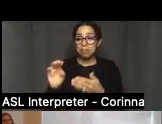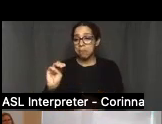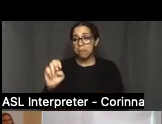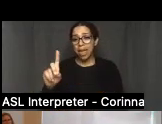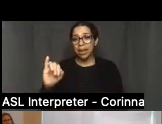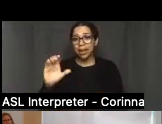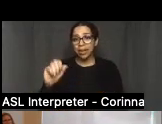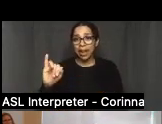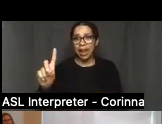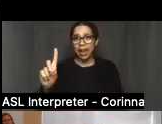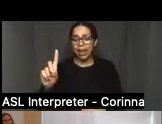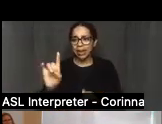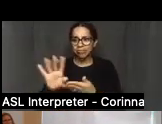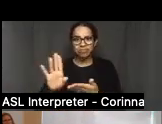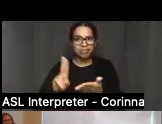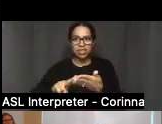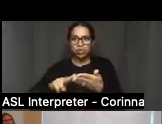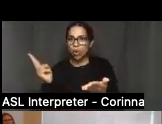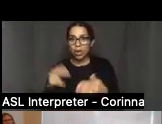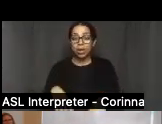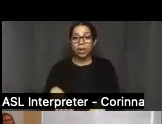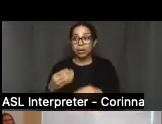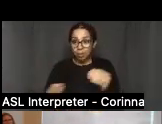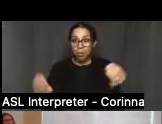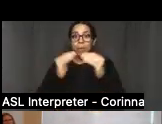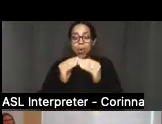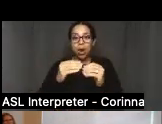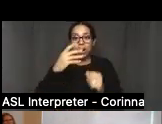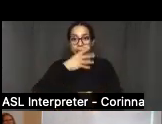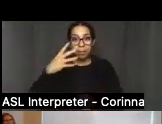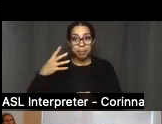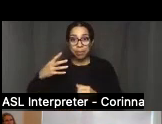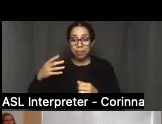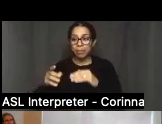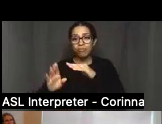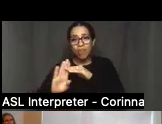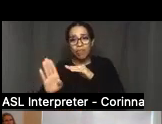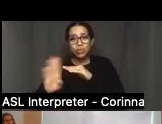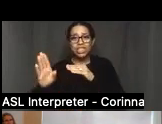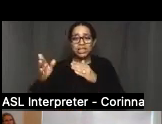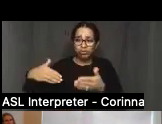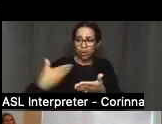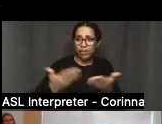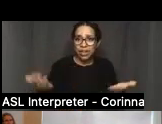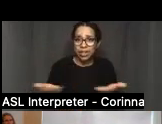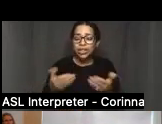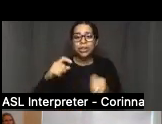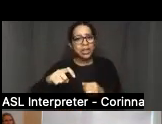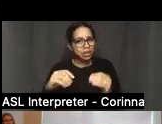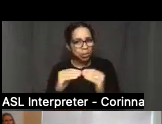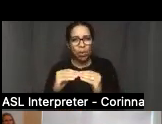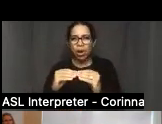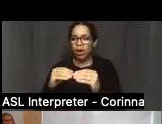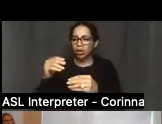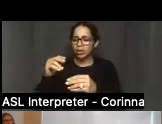about influx of migrants and refugees that need specific, unique, targeted, intentional care and services.